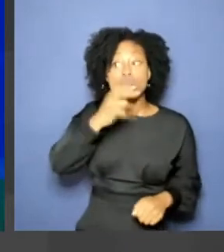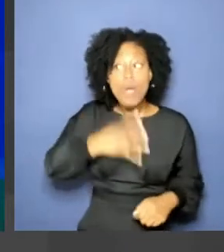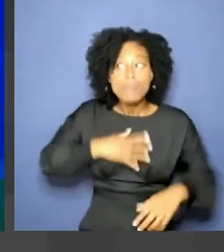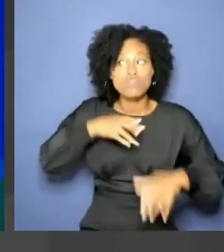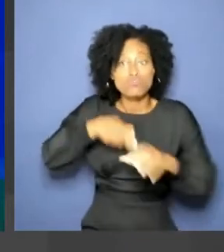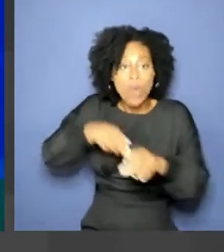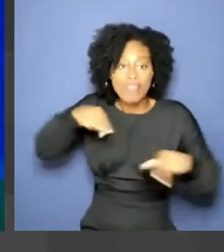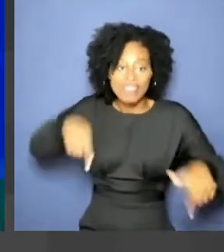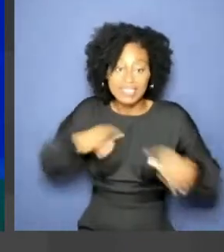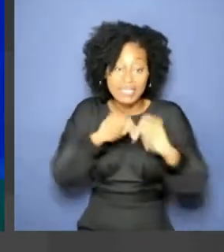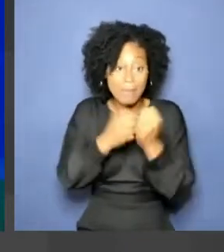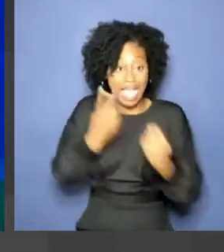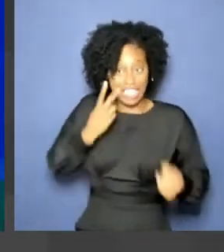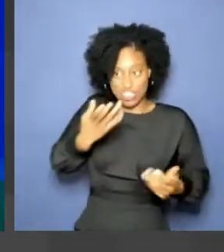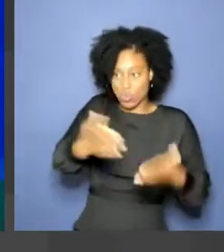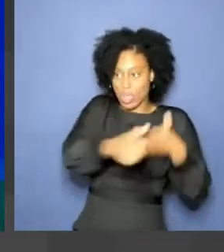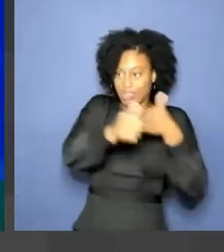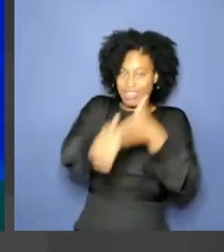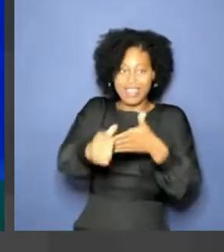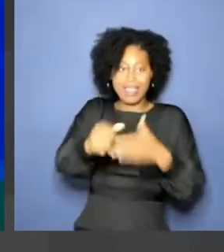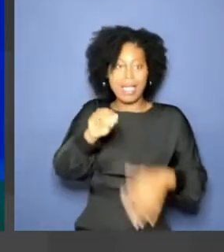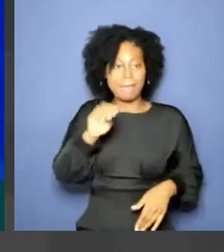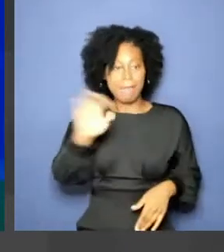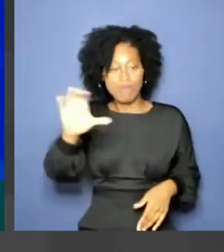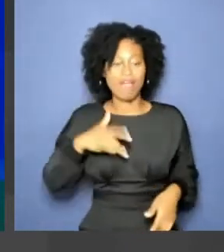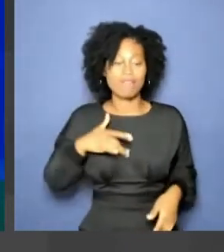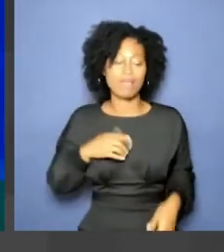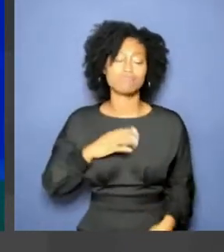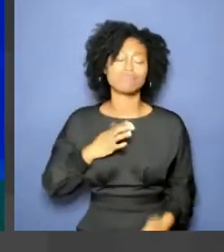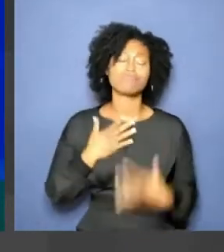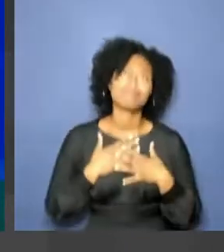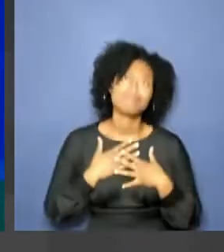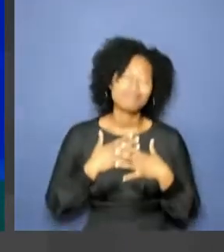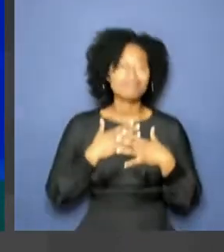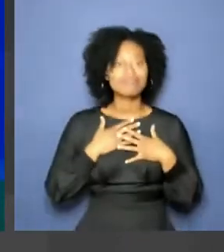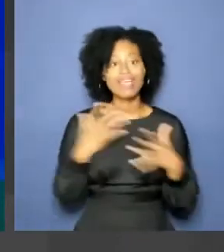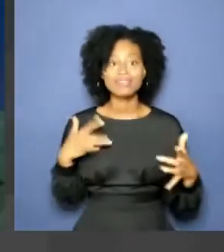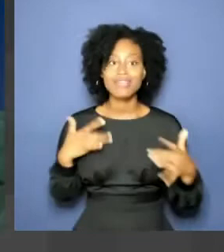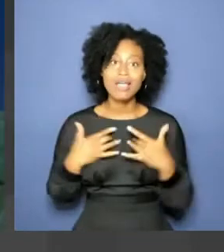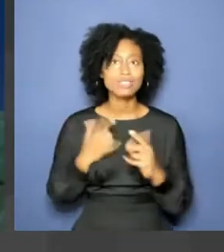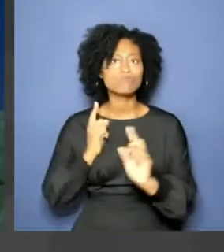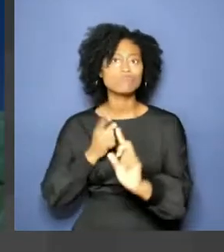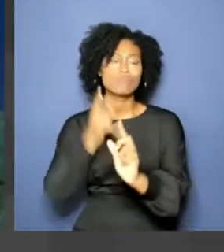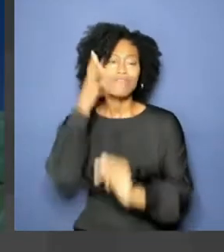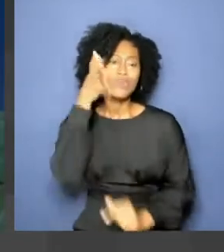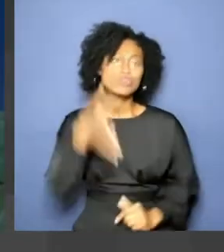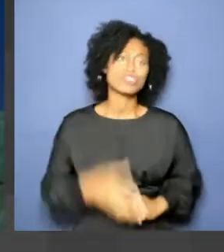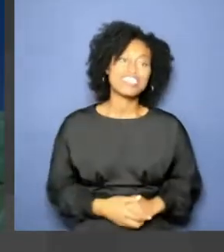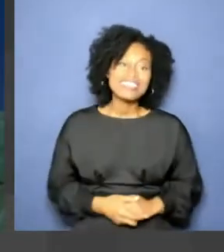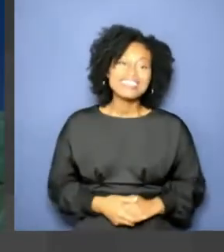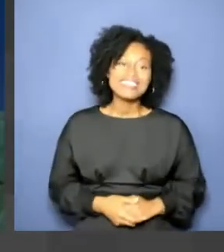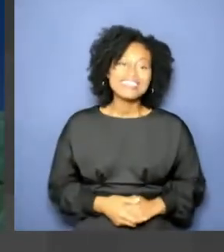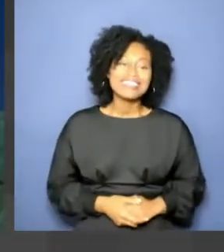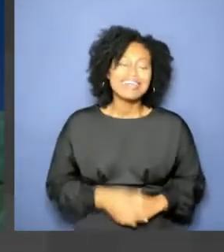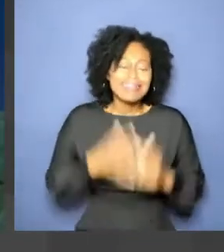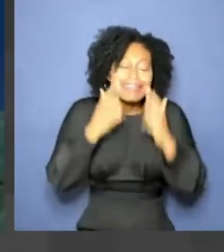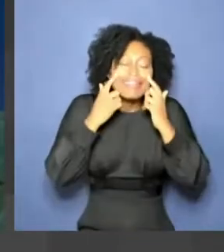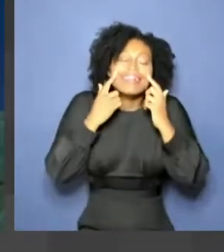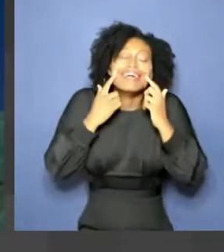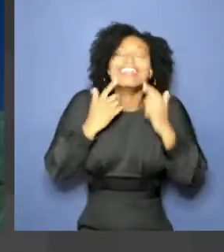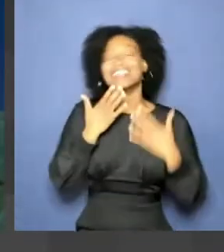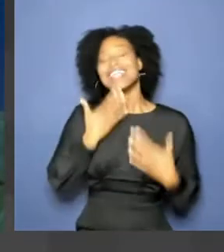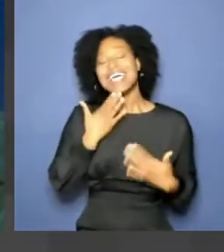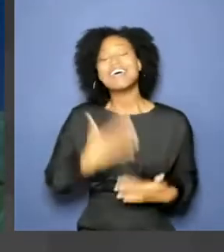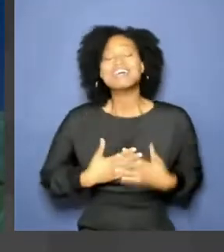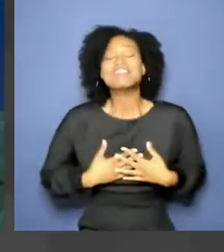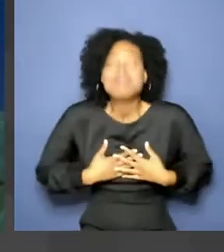see you leading Minecraft, I just feel so excited about where we're going. Thank you. That was very sweet of you.